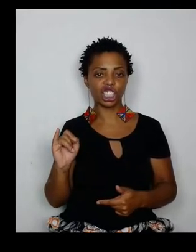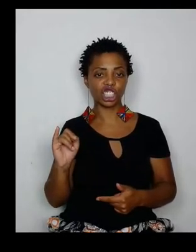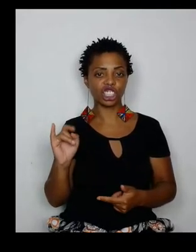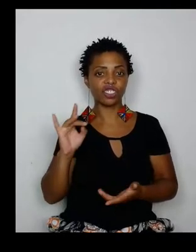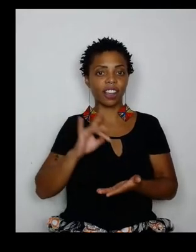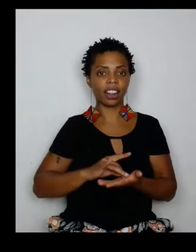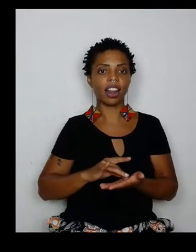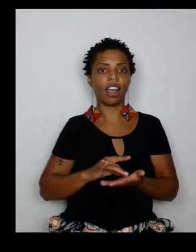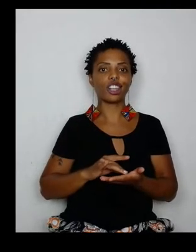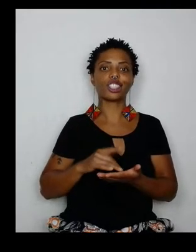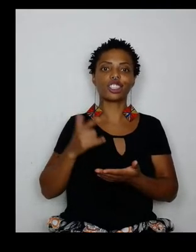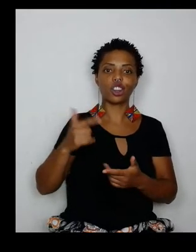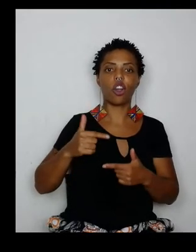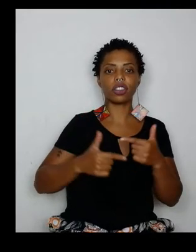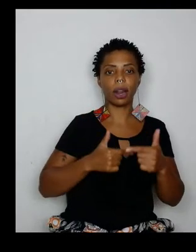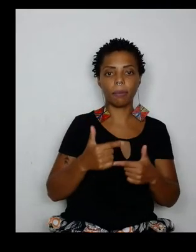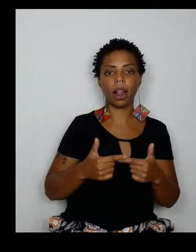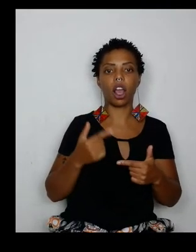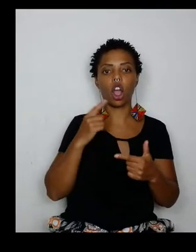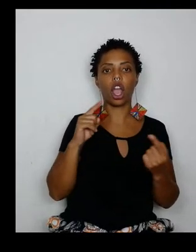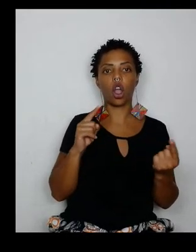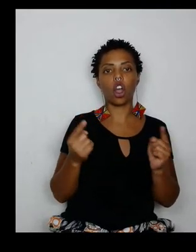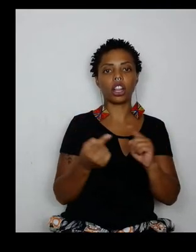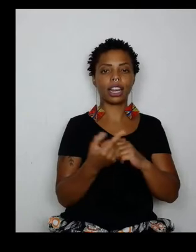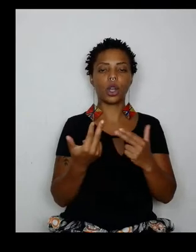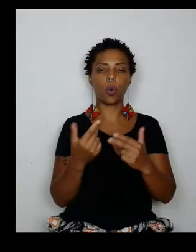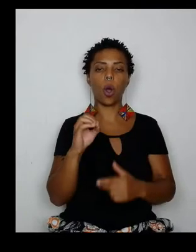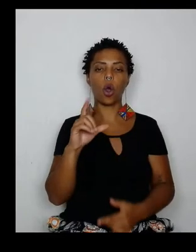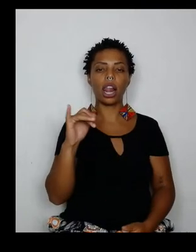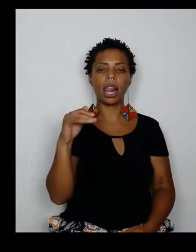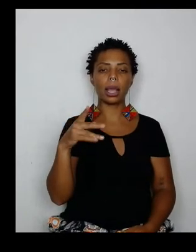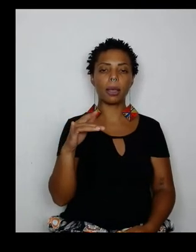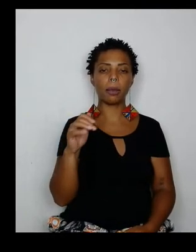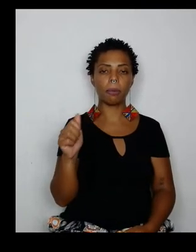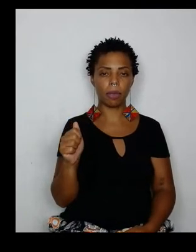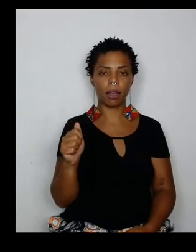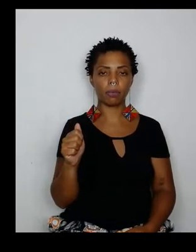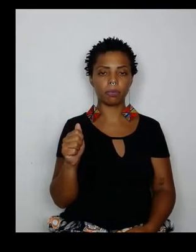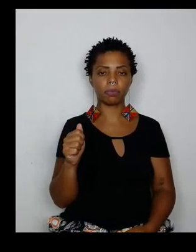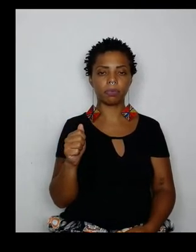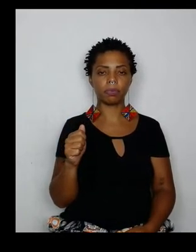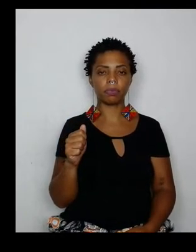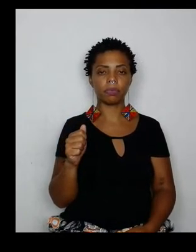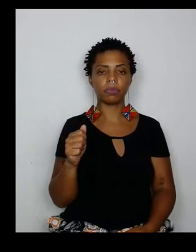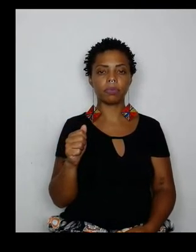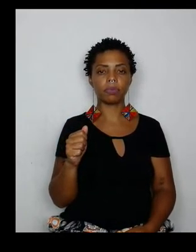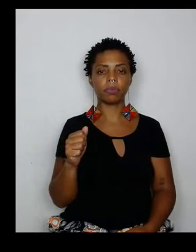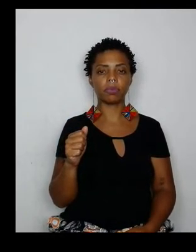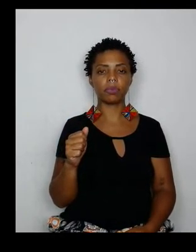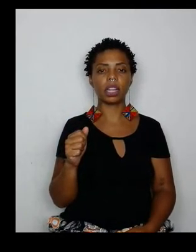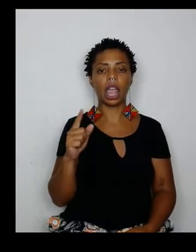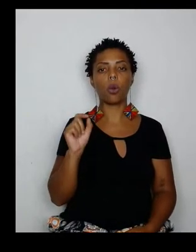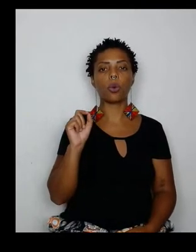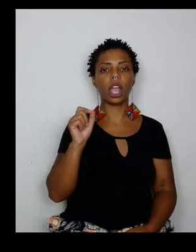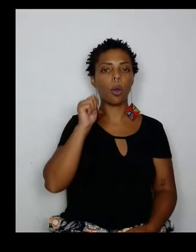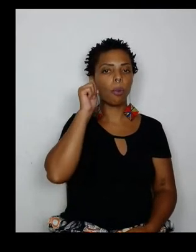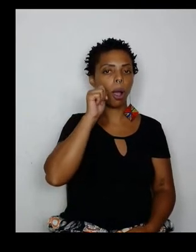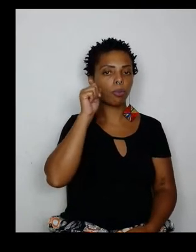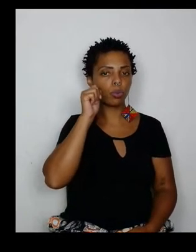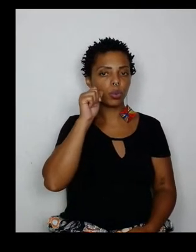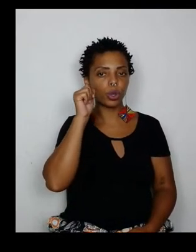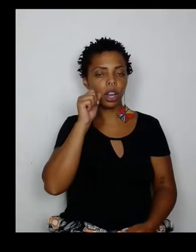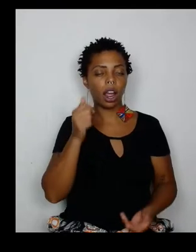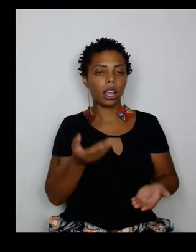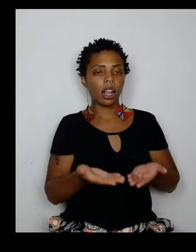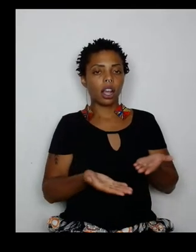olympia but instead of the woman who is the serving woman the black woman in paris and there's been so